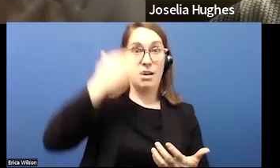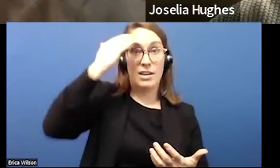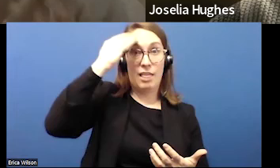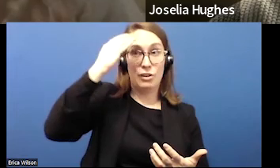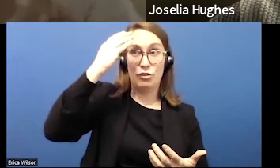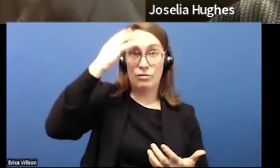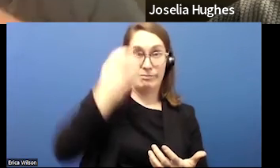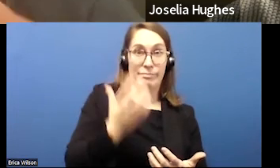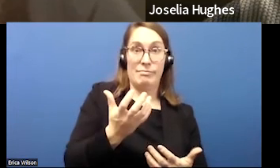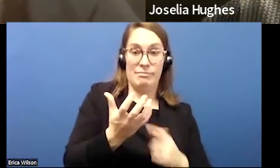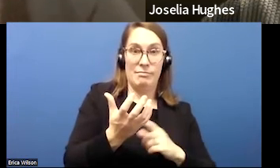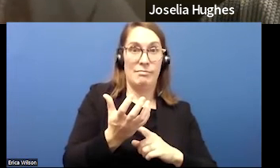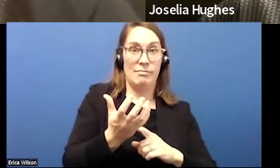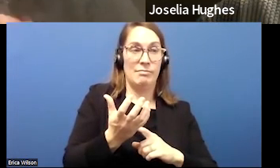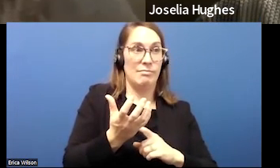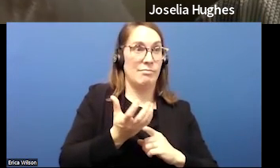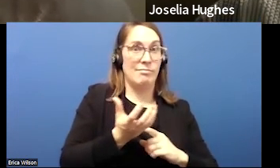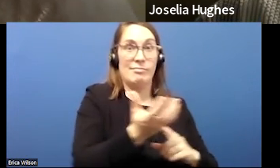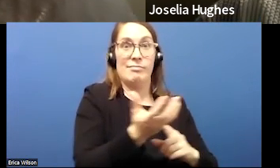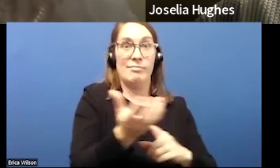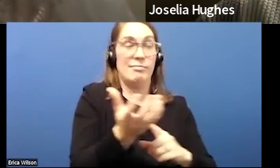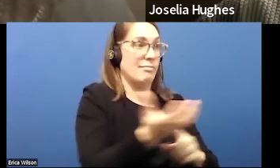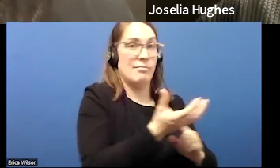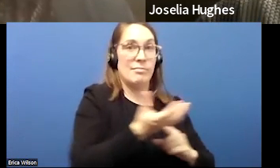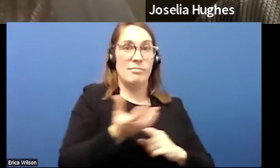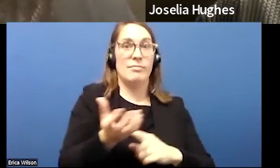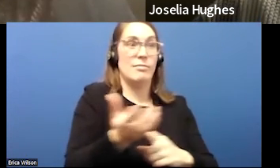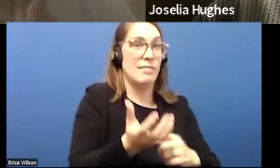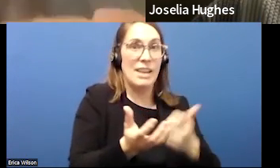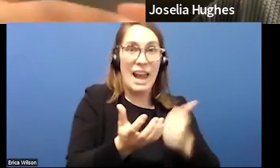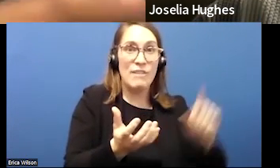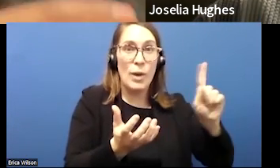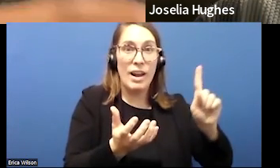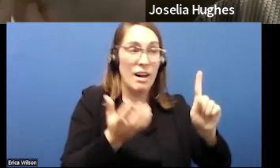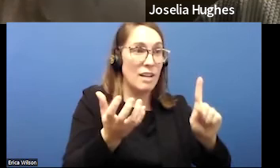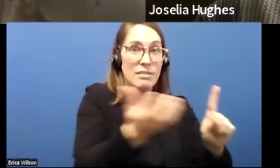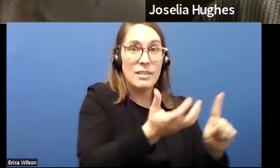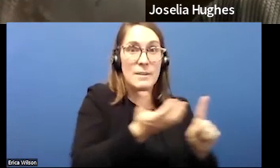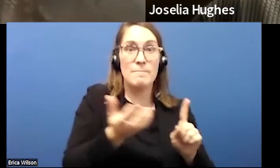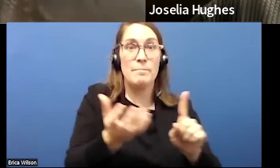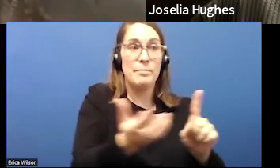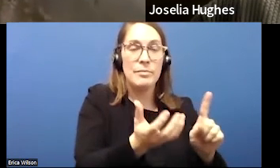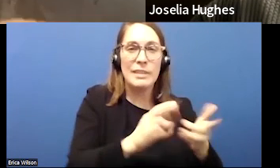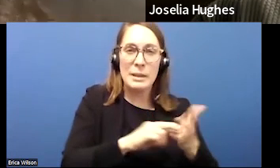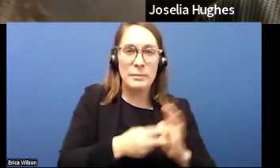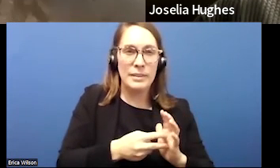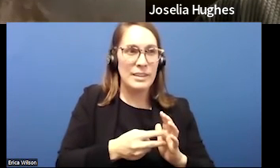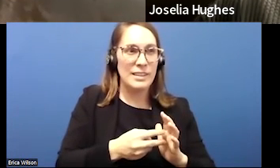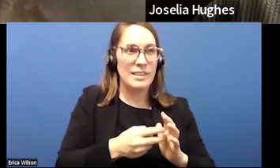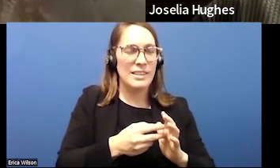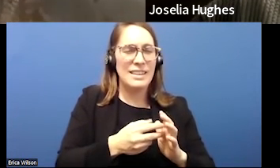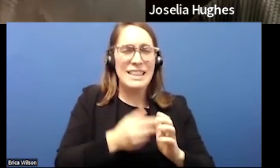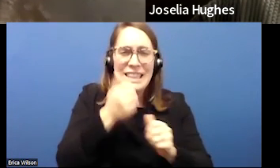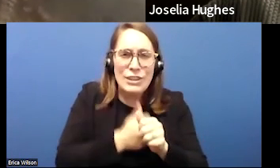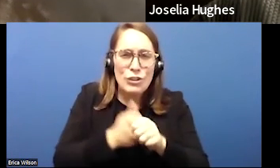know of DJ with me where I go, that every space is going to provide a new and